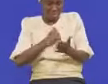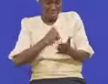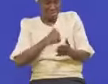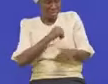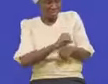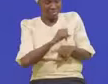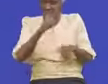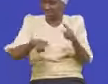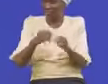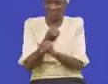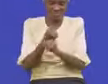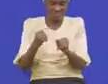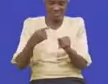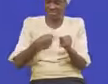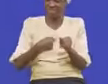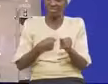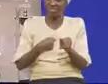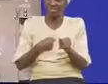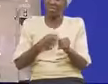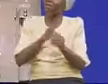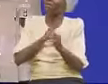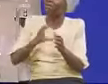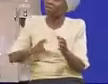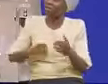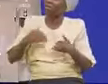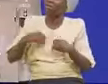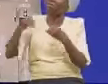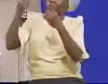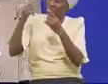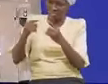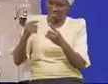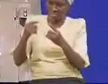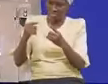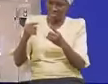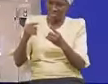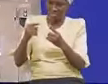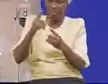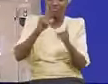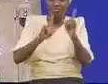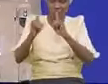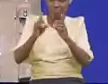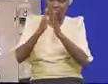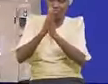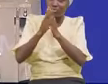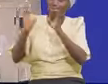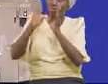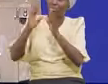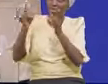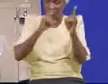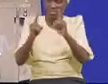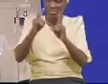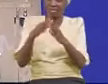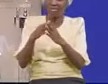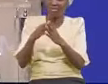Nye donyi o omatea dem o. Blene. Elle kamea. Le mianko sema. Brother Kristo ma